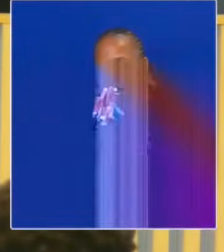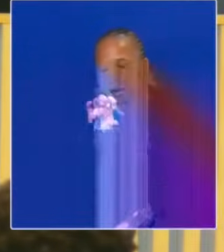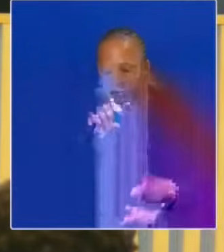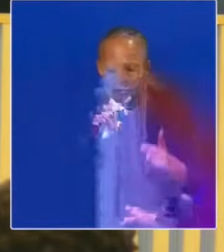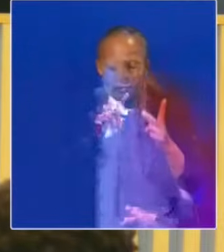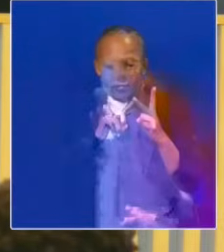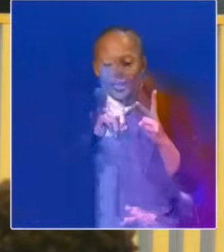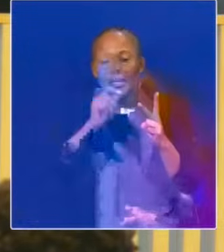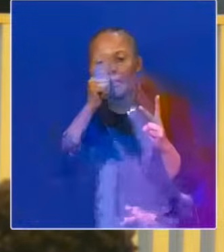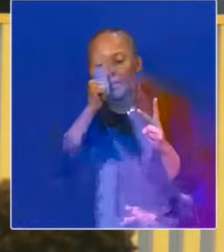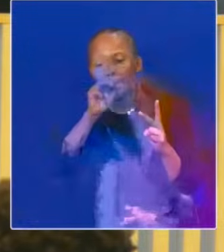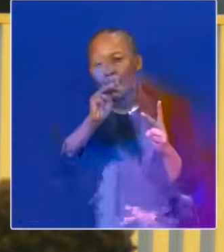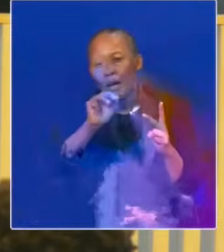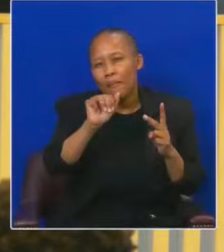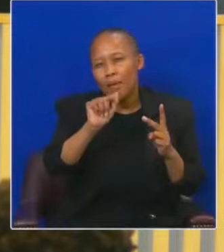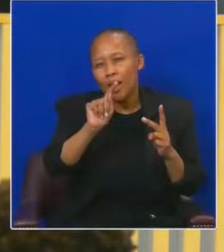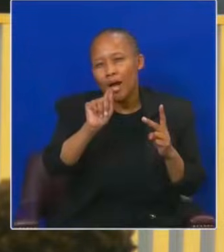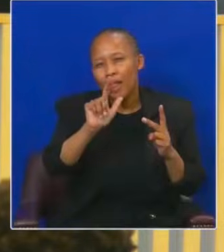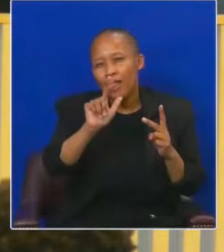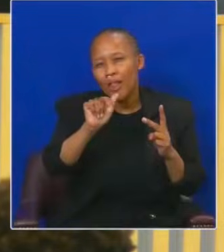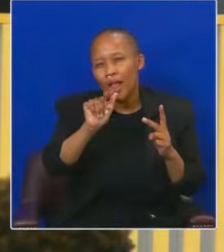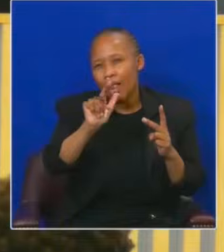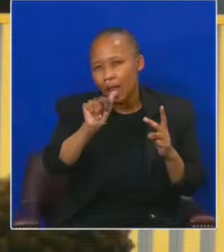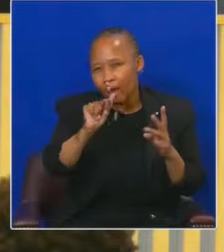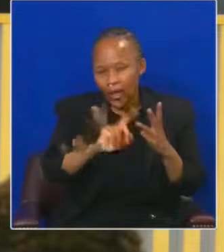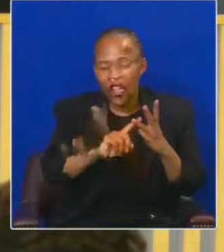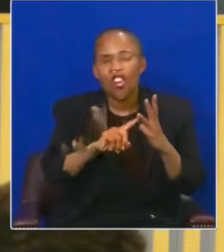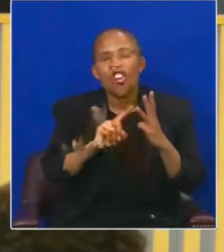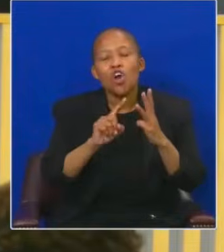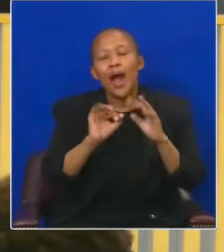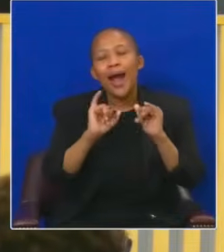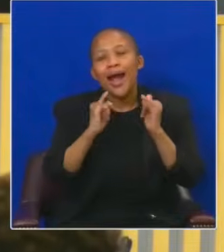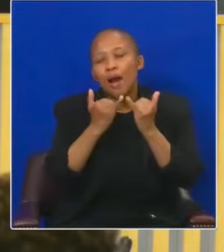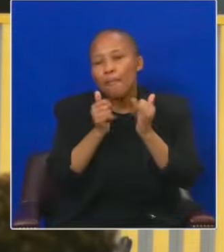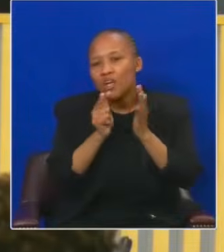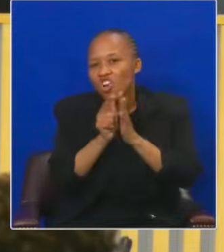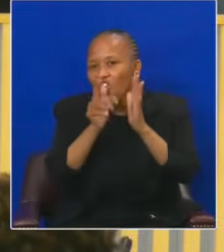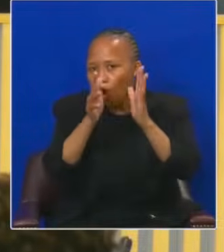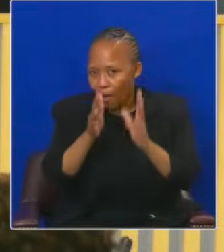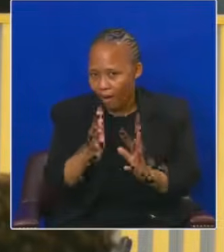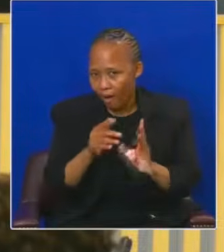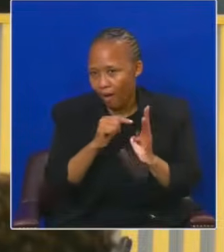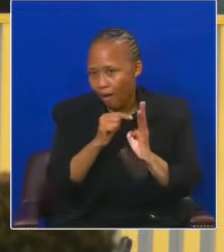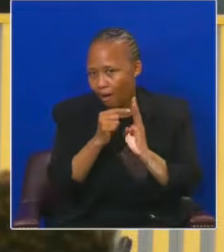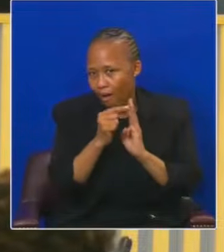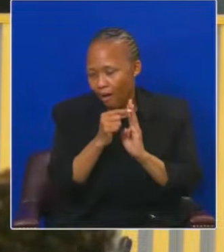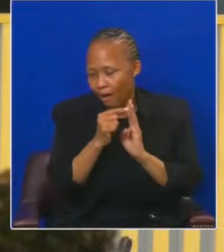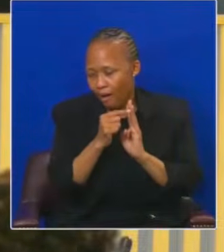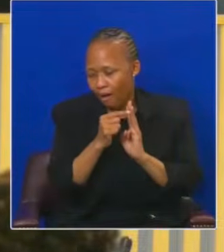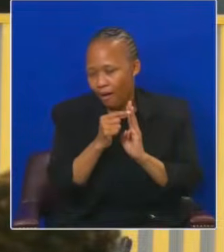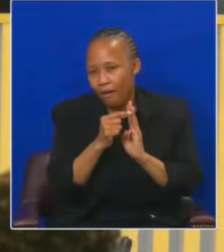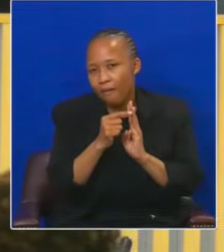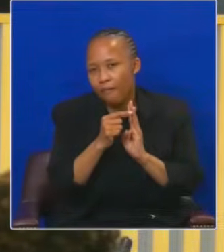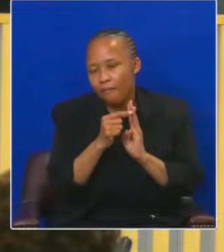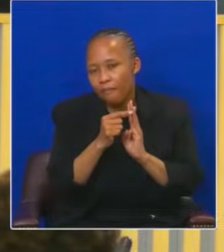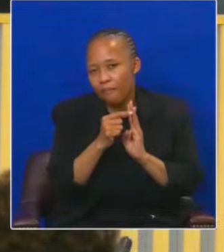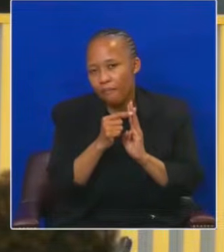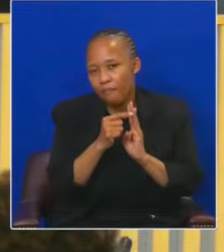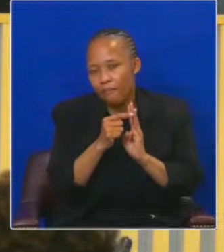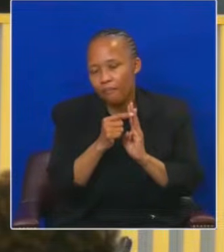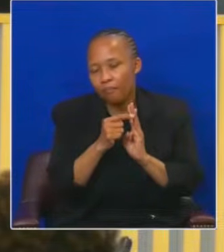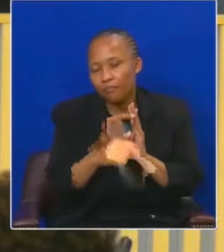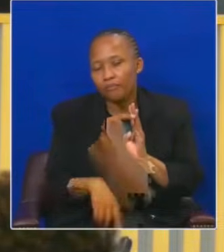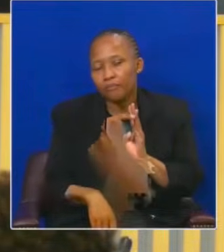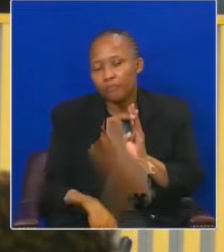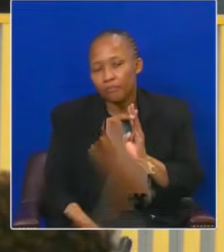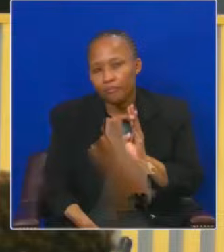and the company's lawyer, who became known to us or to me